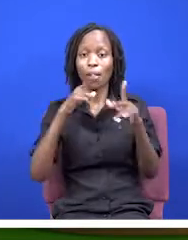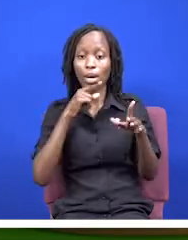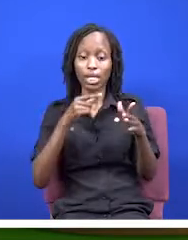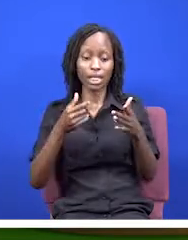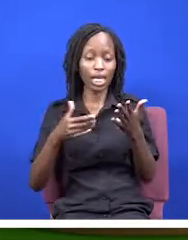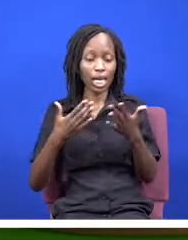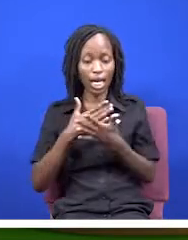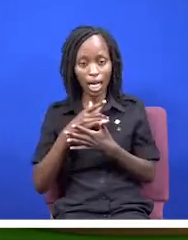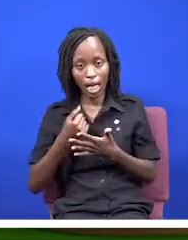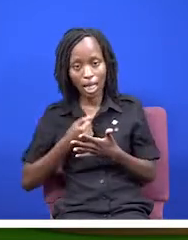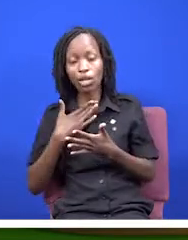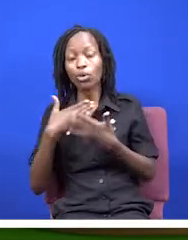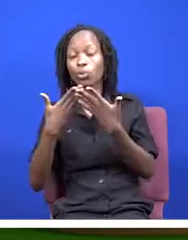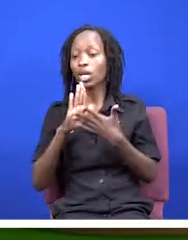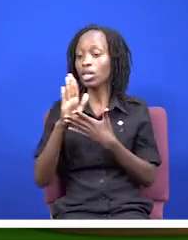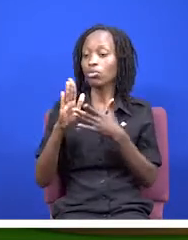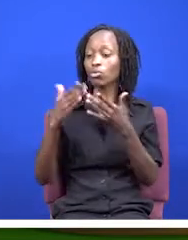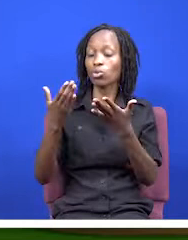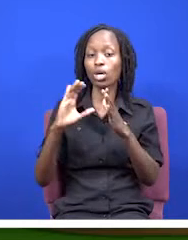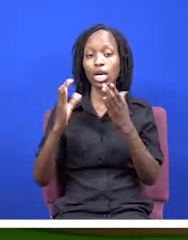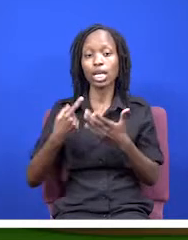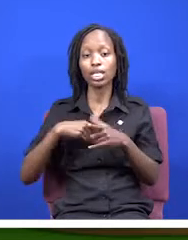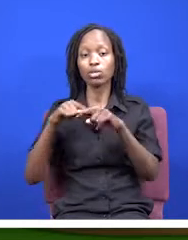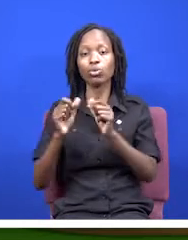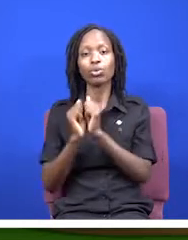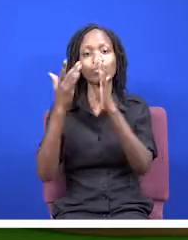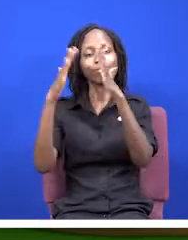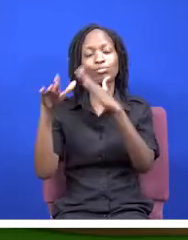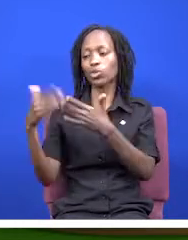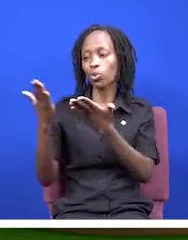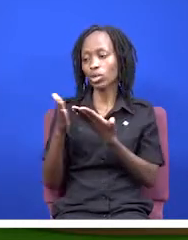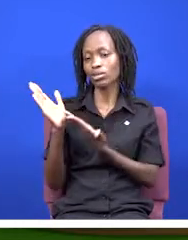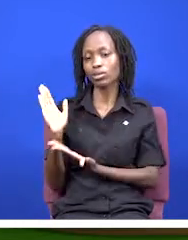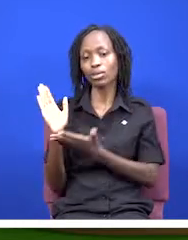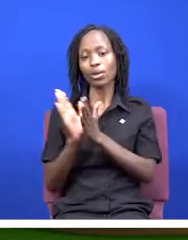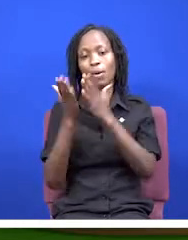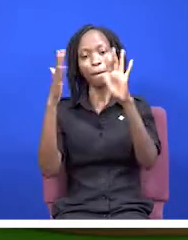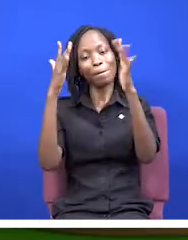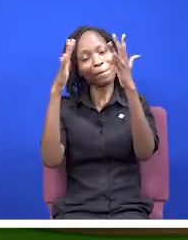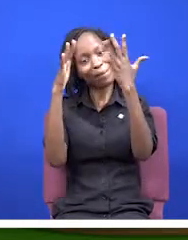and girls, I want us to welcome them to our class today with a clap. Can we clap for them?